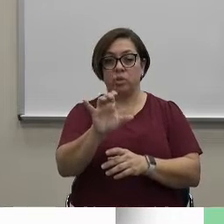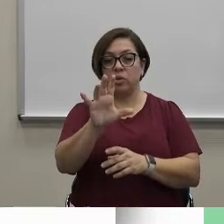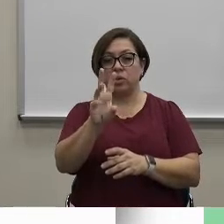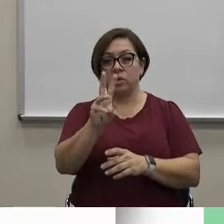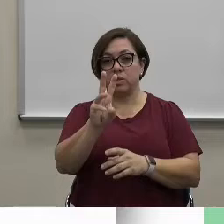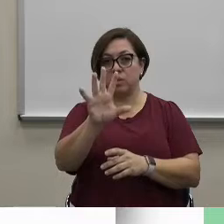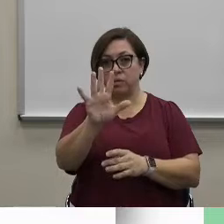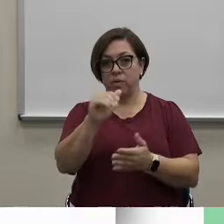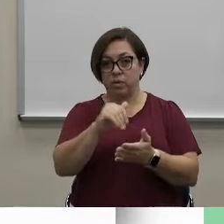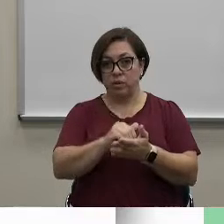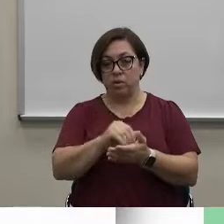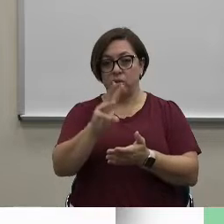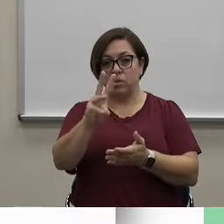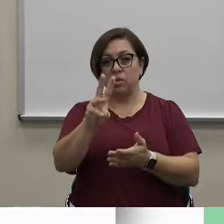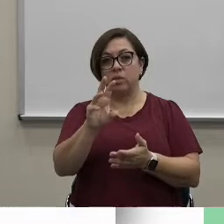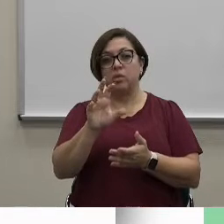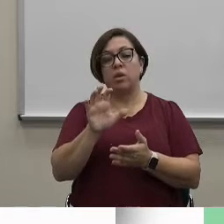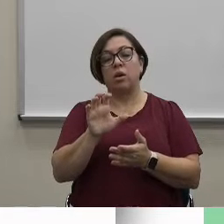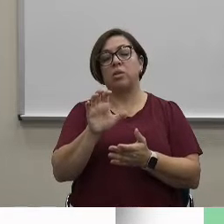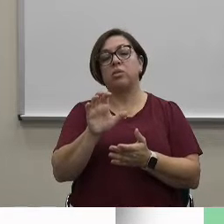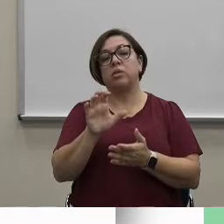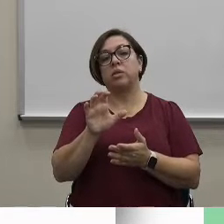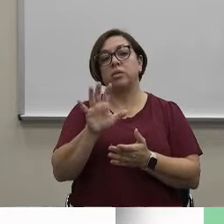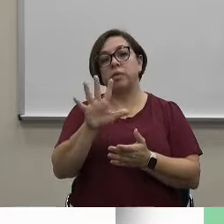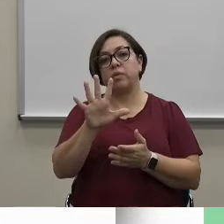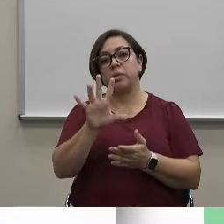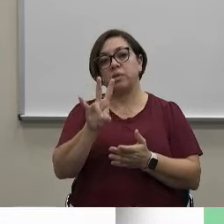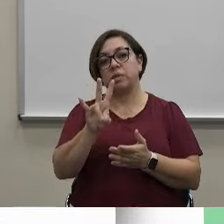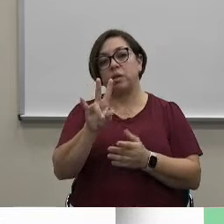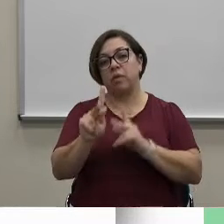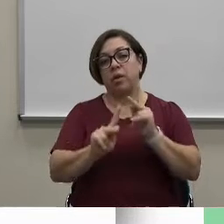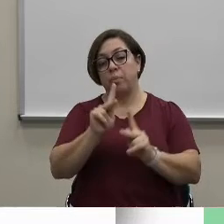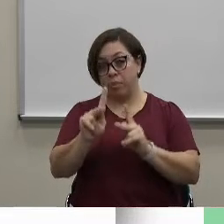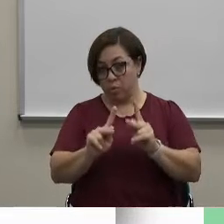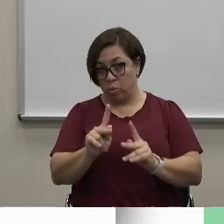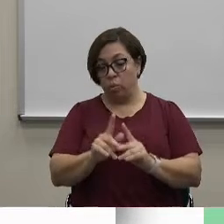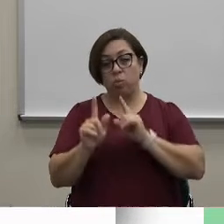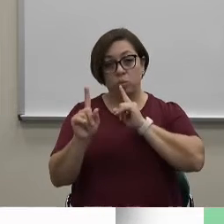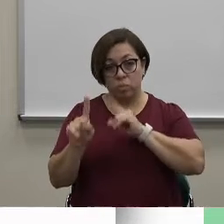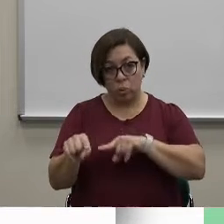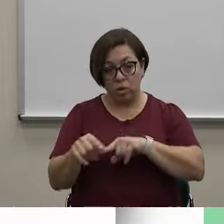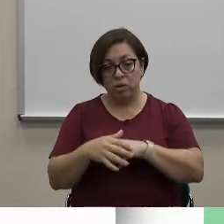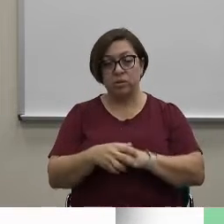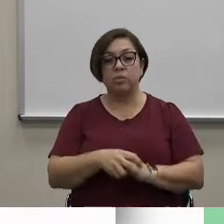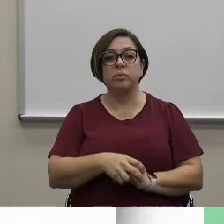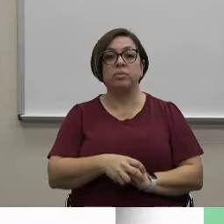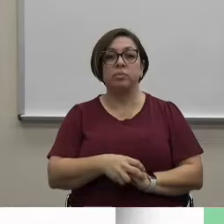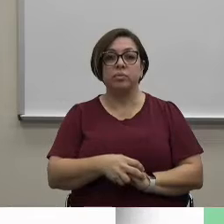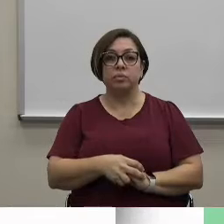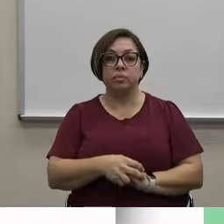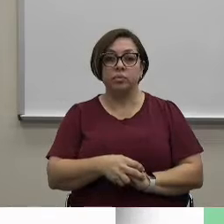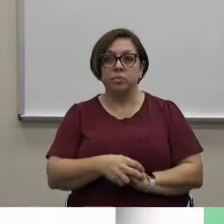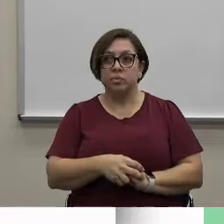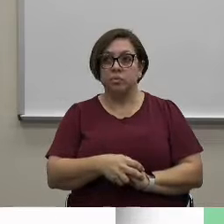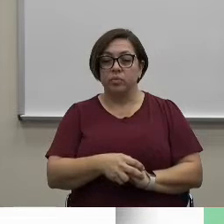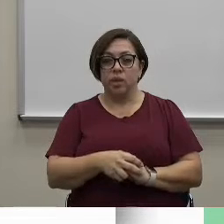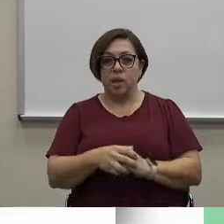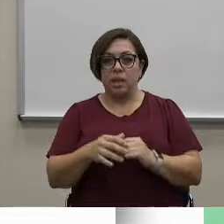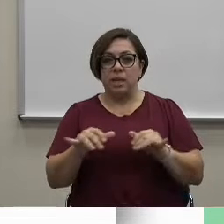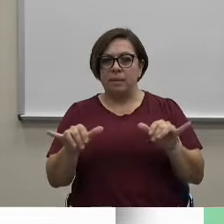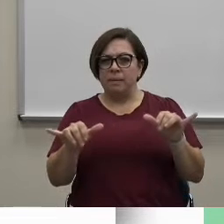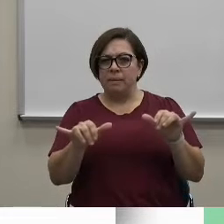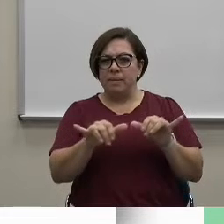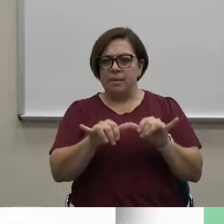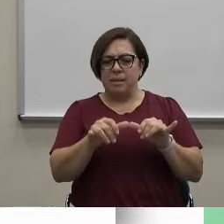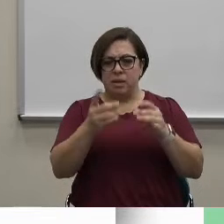865,657 people, at least as reported by the census. And the ideal size, if we were to divide that